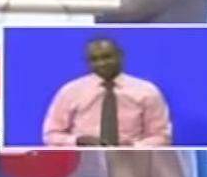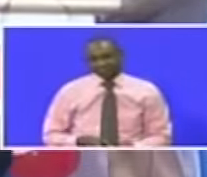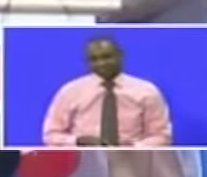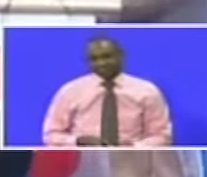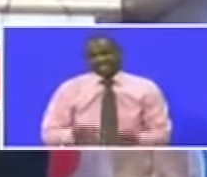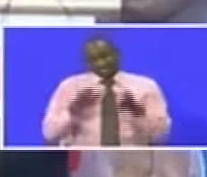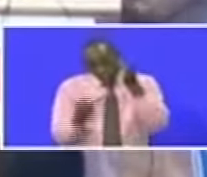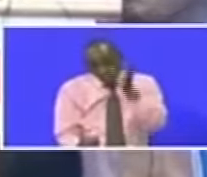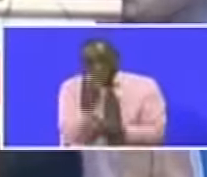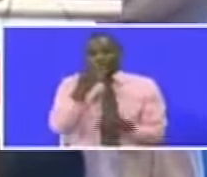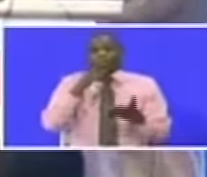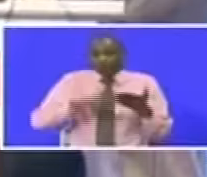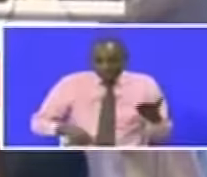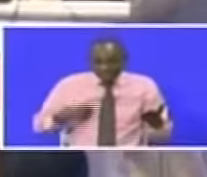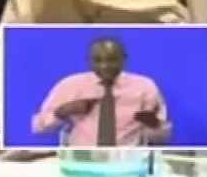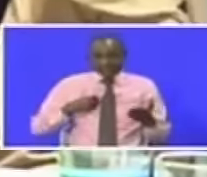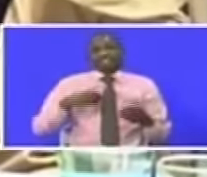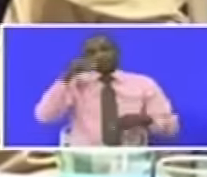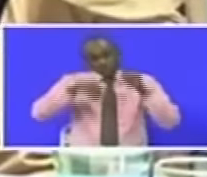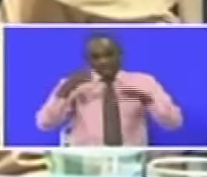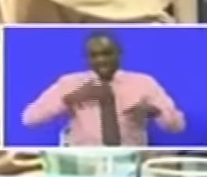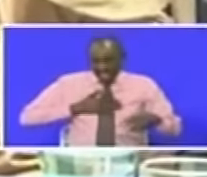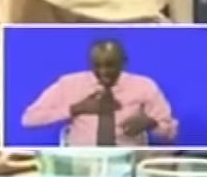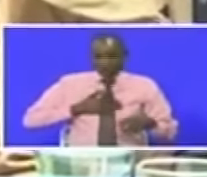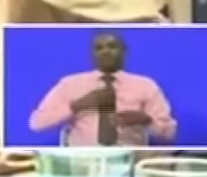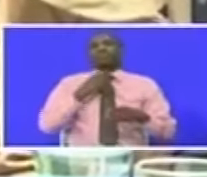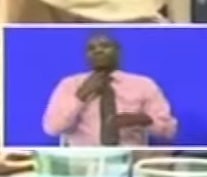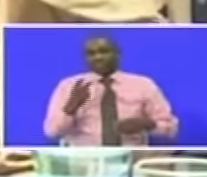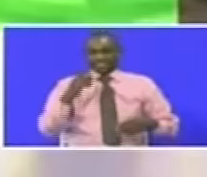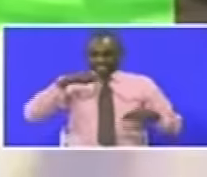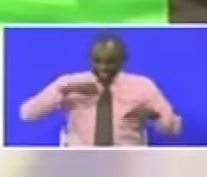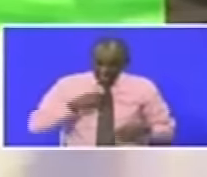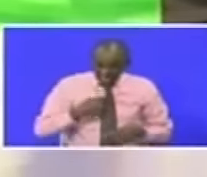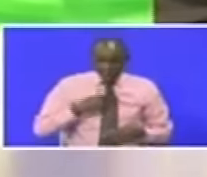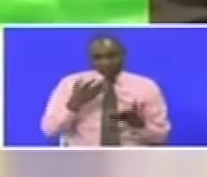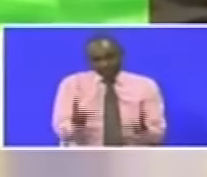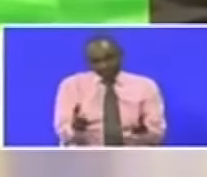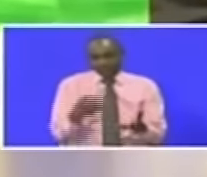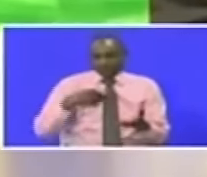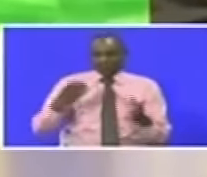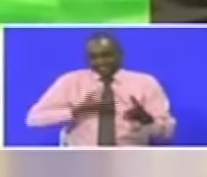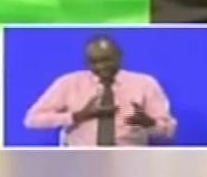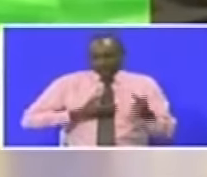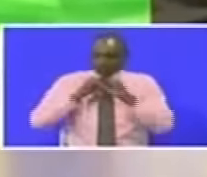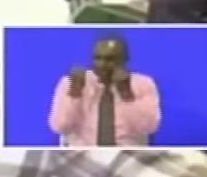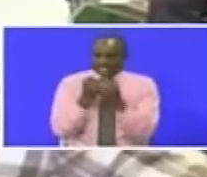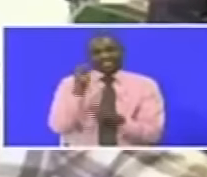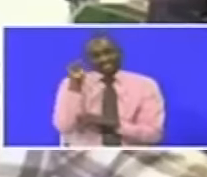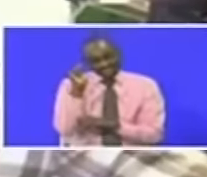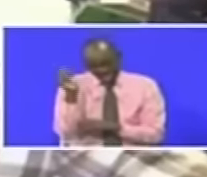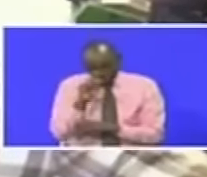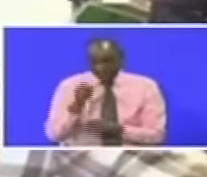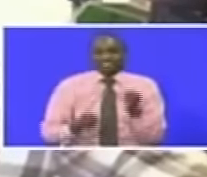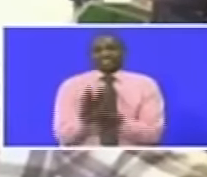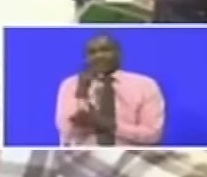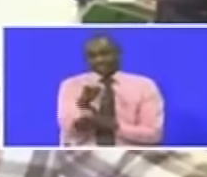This launch of the Kura Yangu Sauti Yangu initiative by a consortium of civil societies in Nairobi would turn